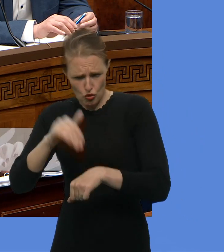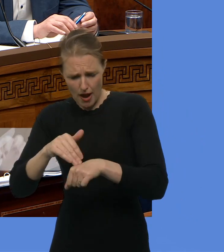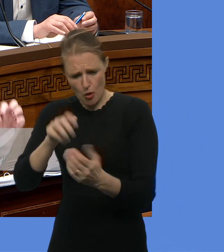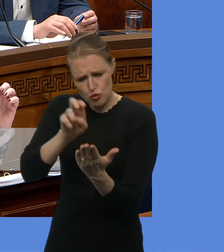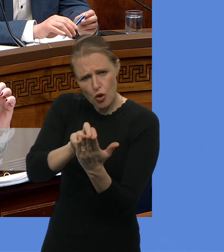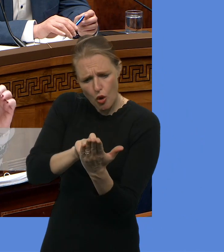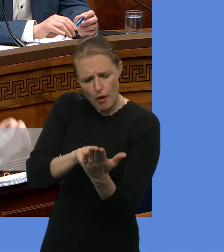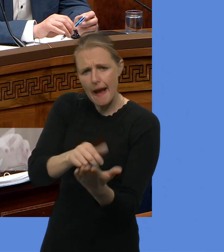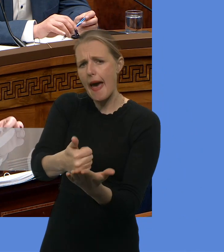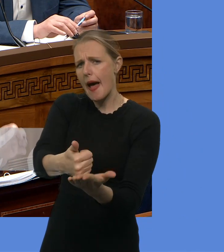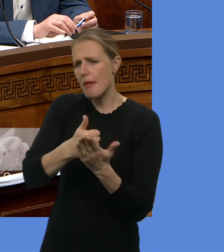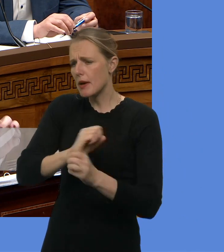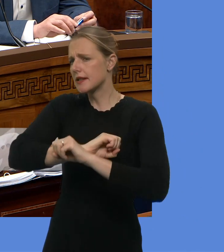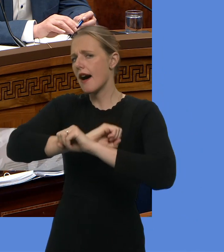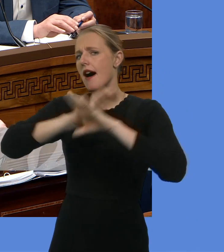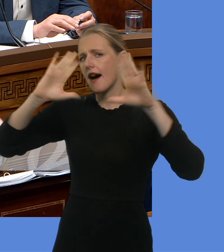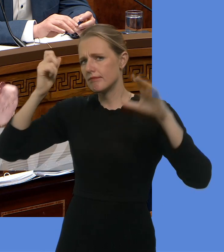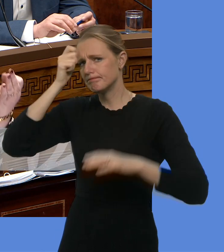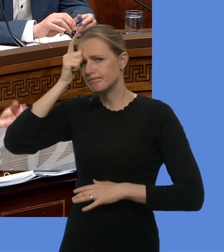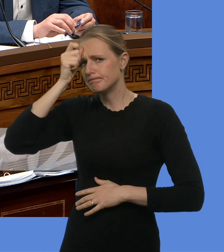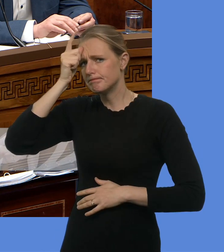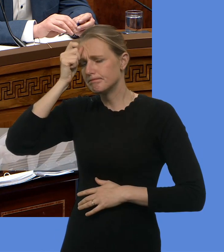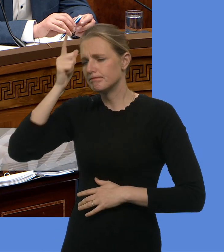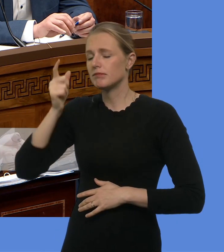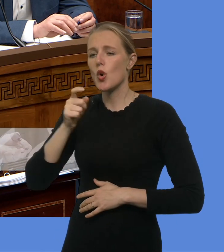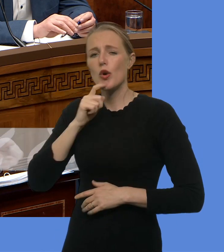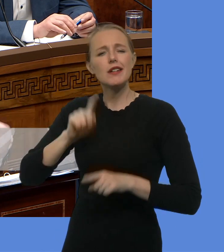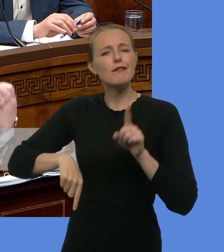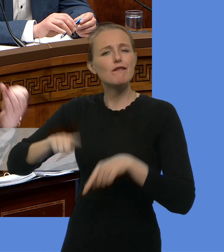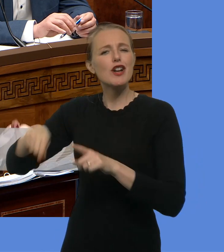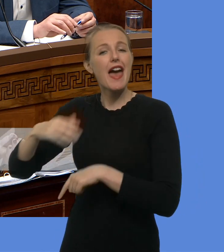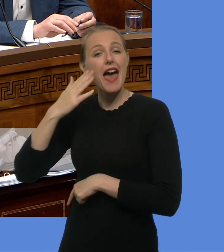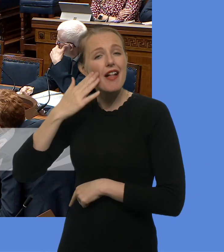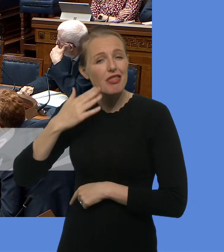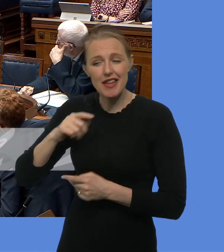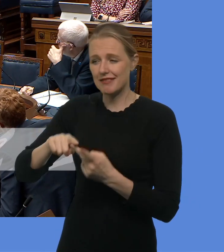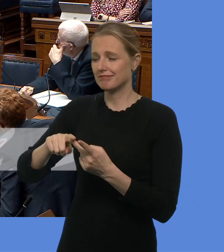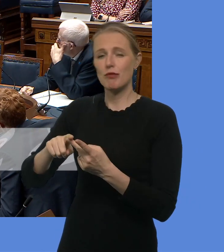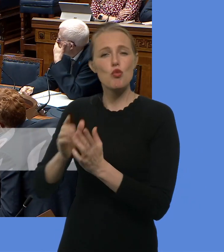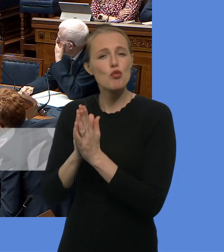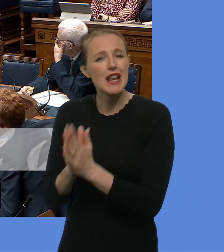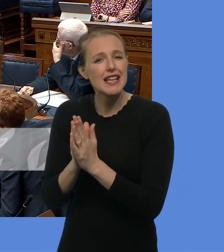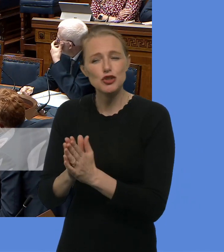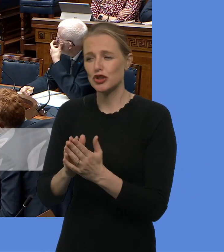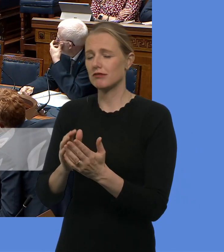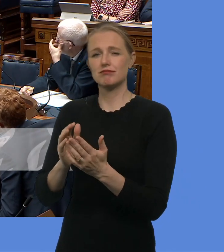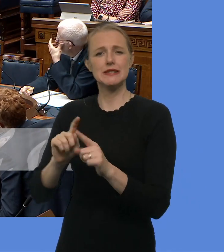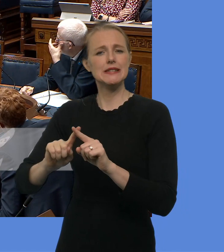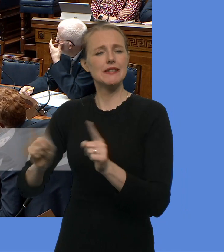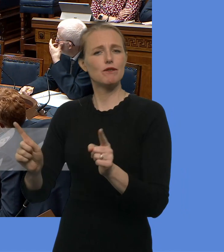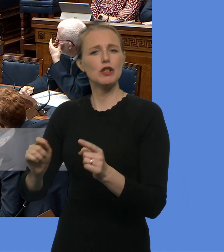handle on the extent to which those from different ethnic backgrounds, different religious backgrounds, and indeed those with